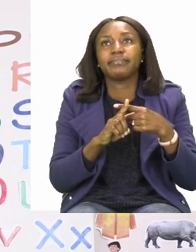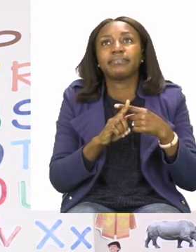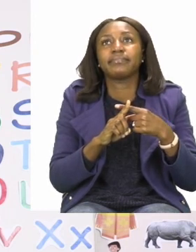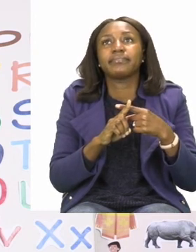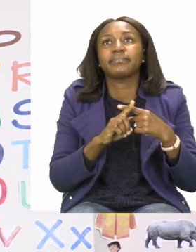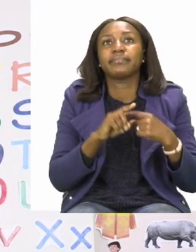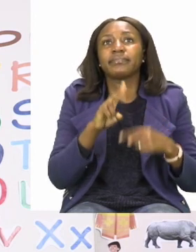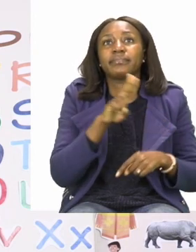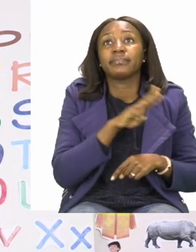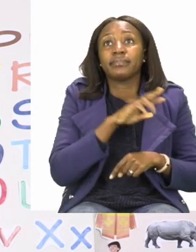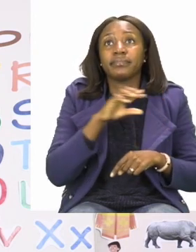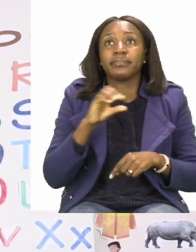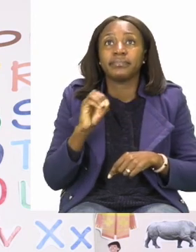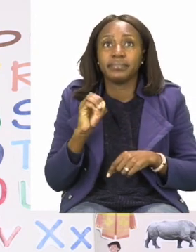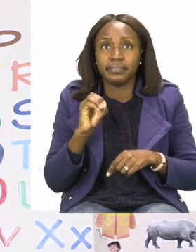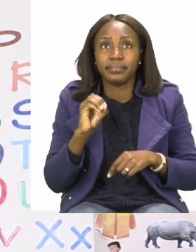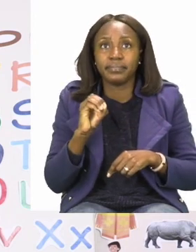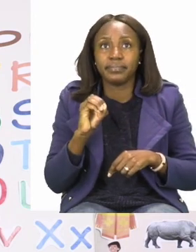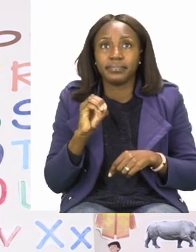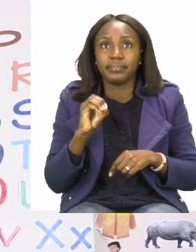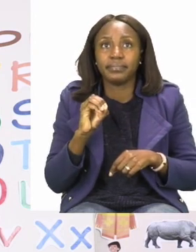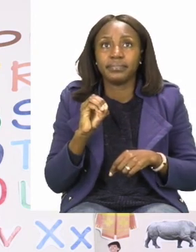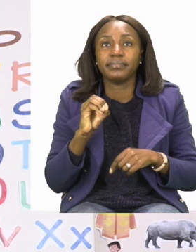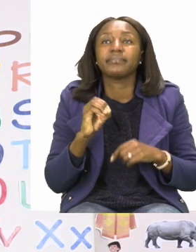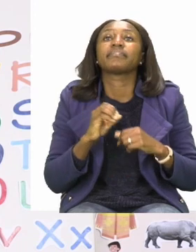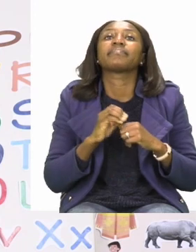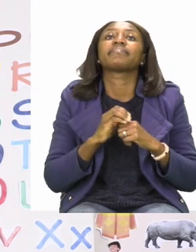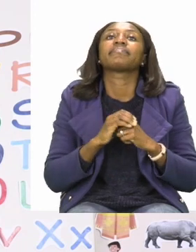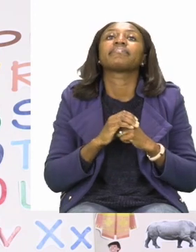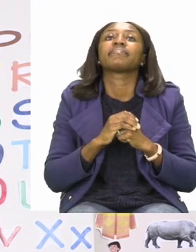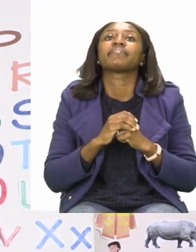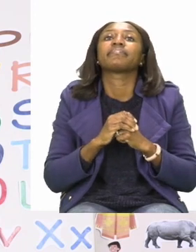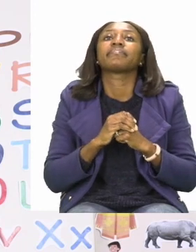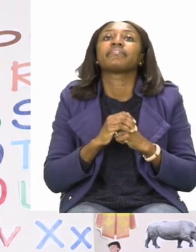plus 20